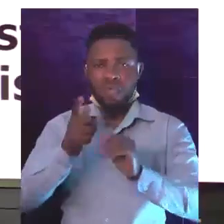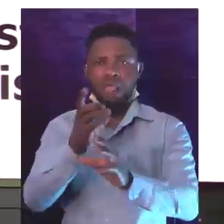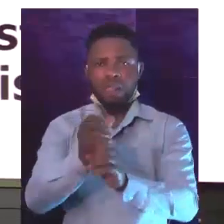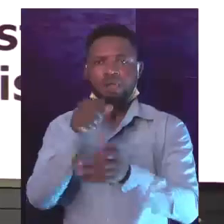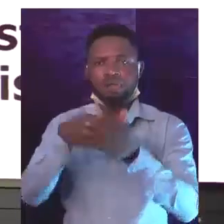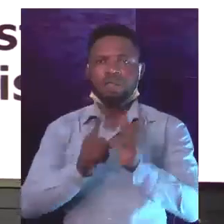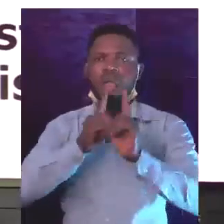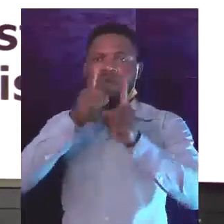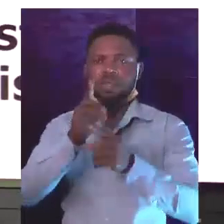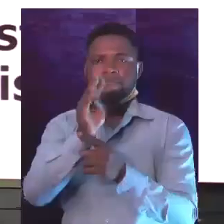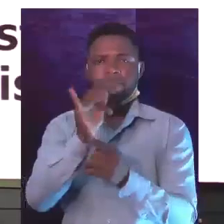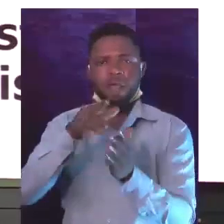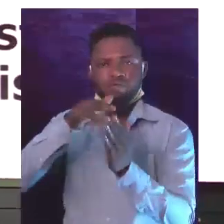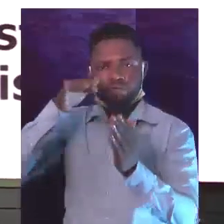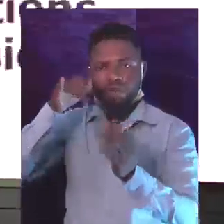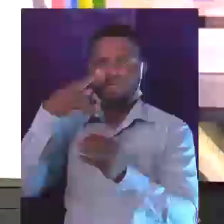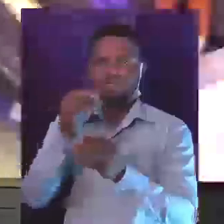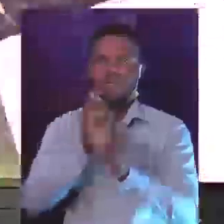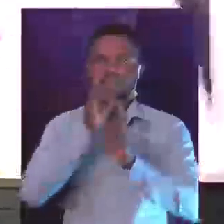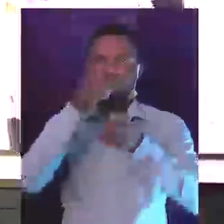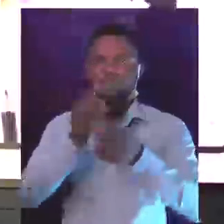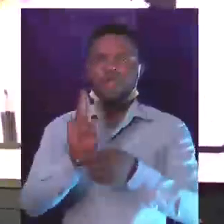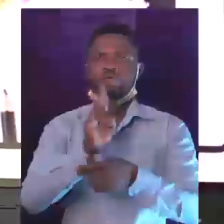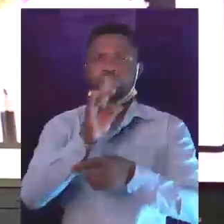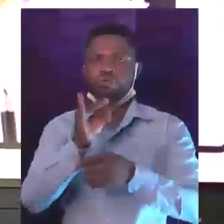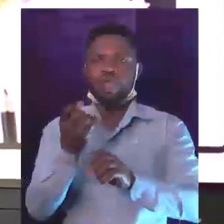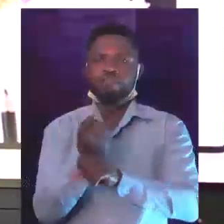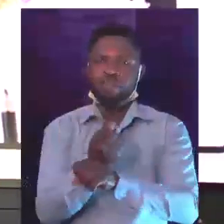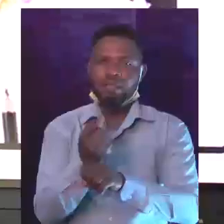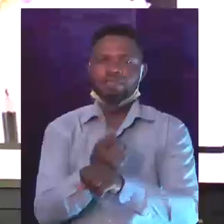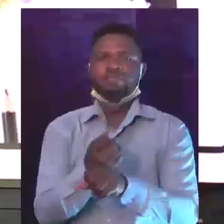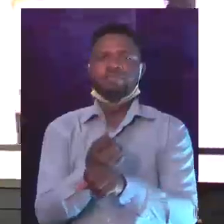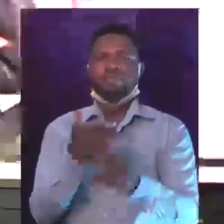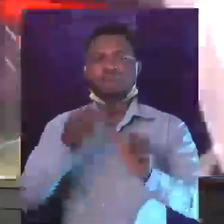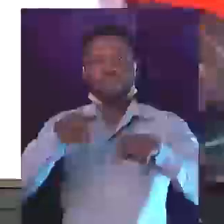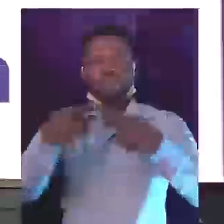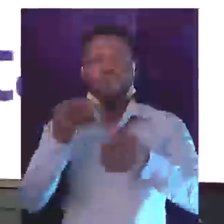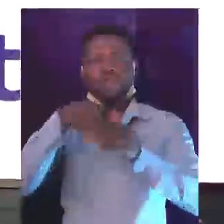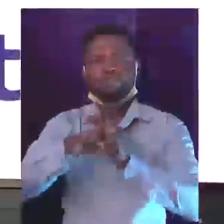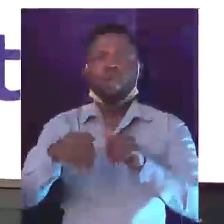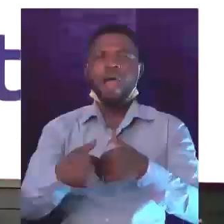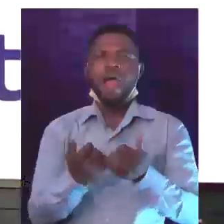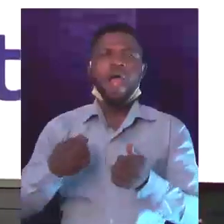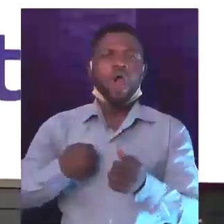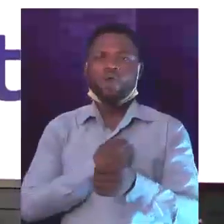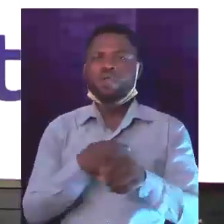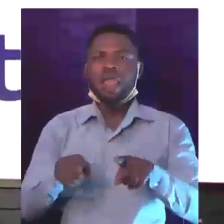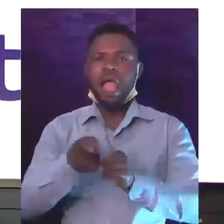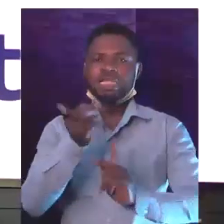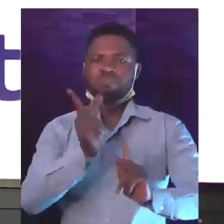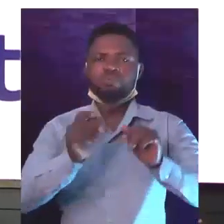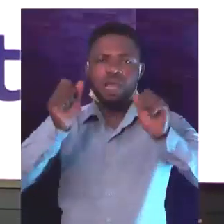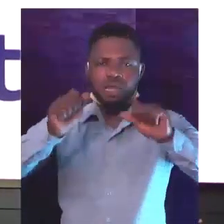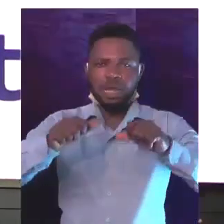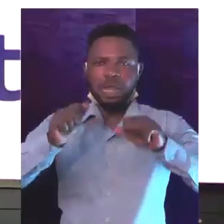this answer by studying data using statistics. Now, let's now go into how we as pupils